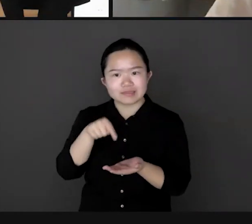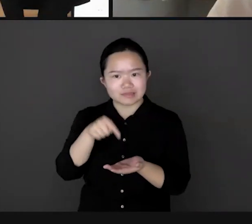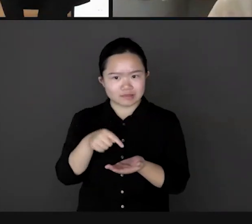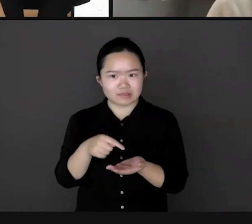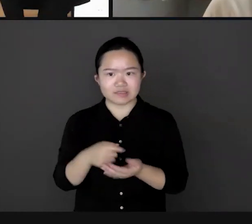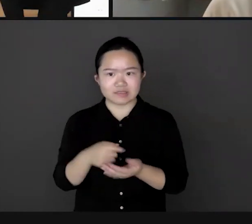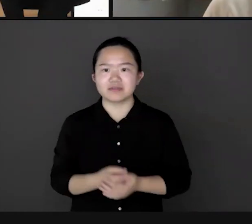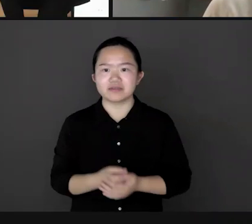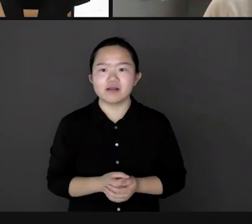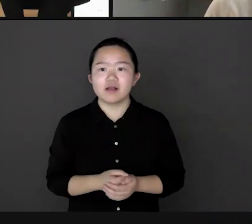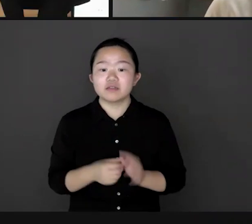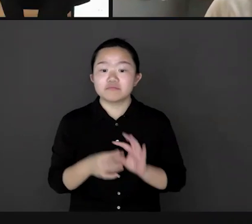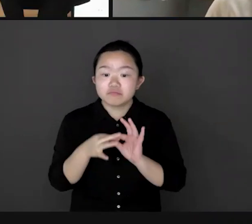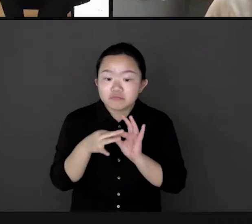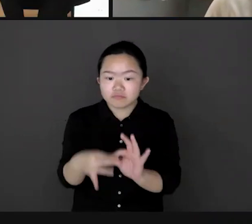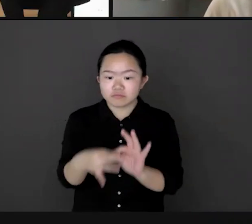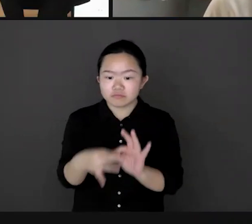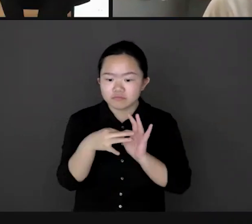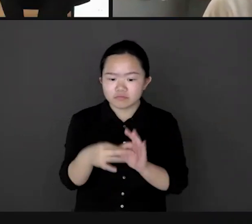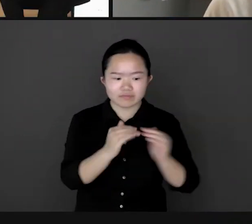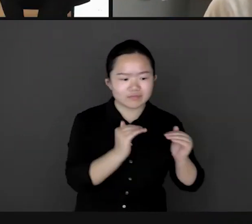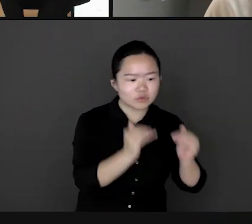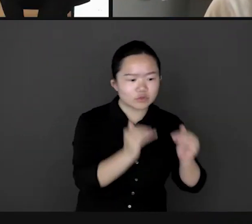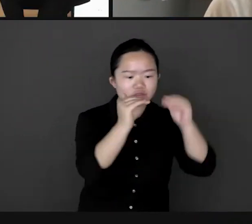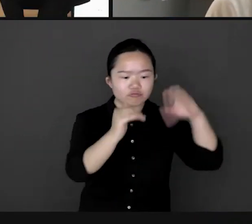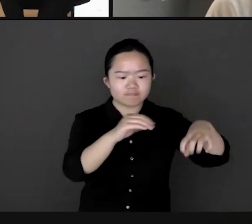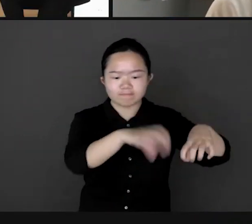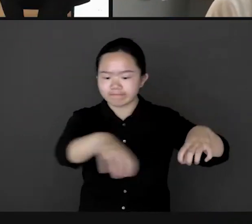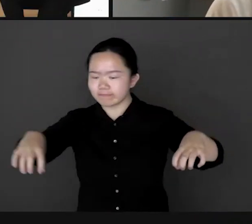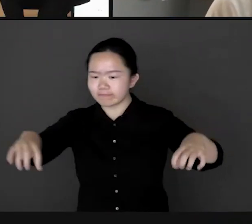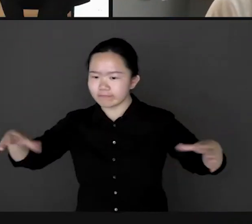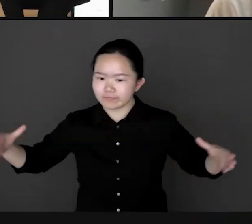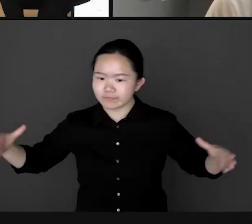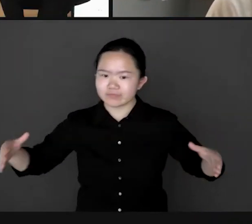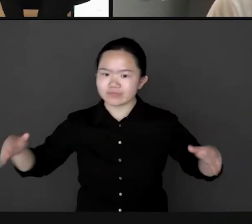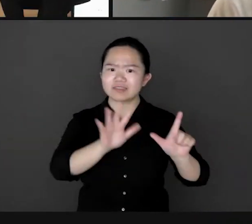in implementing accessibility. We don't only have